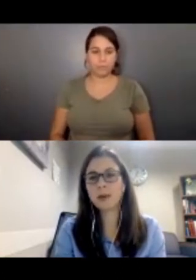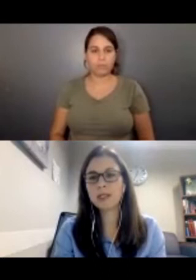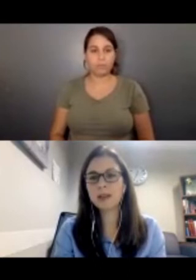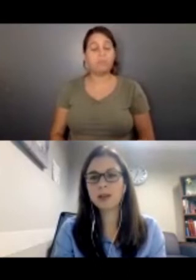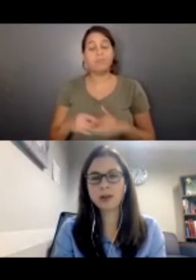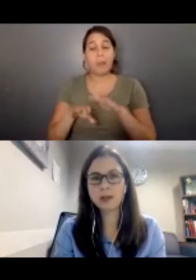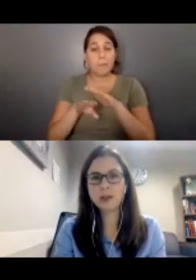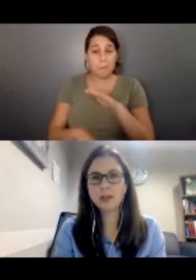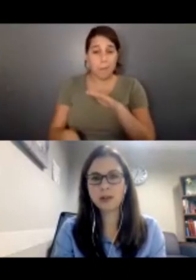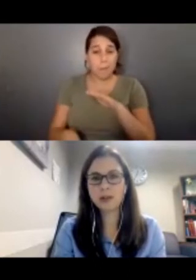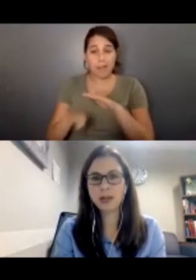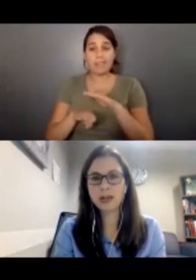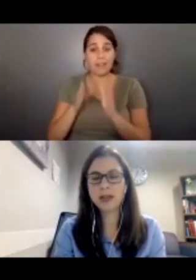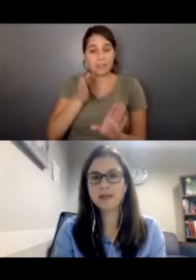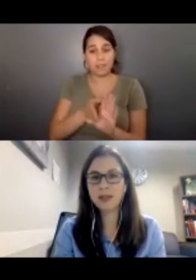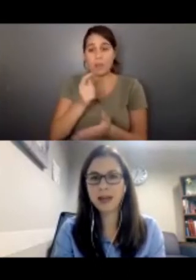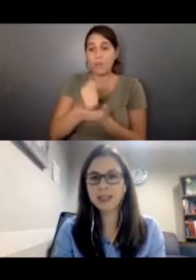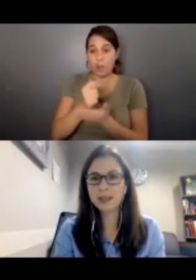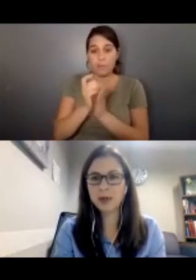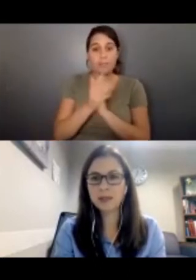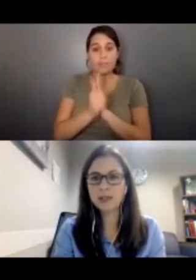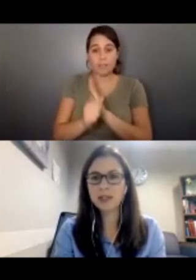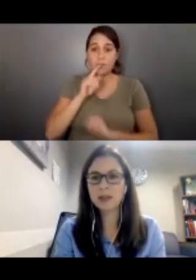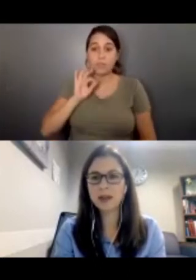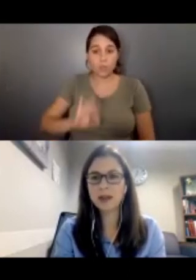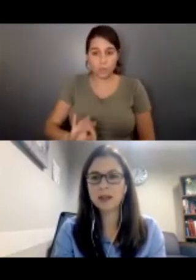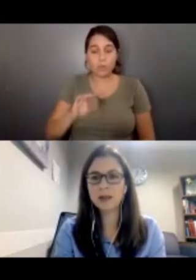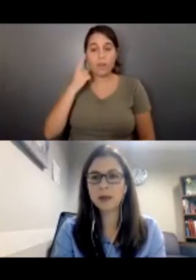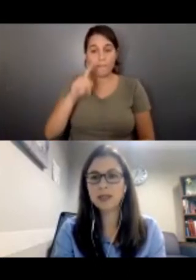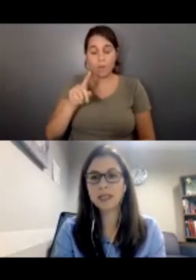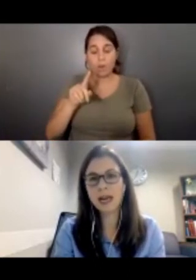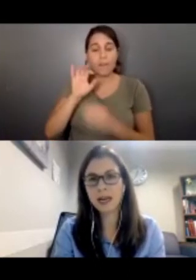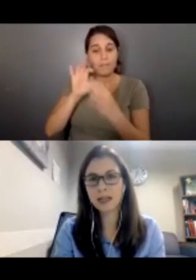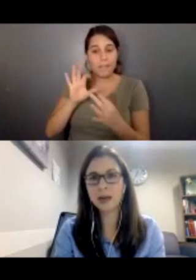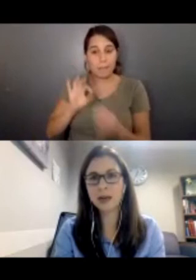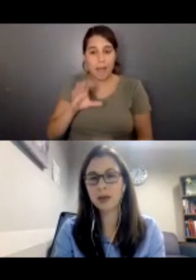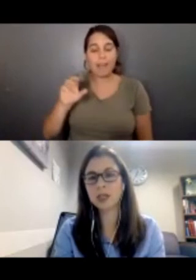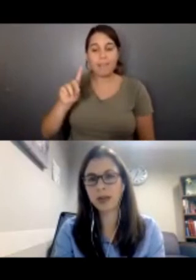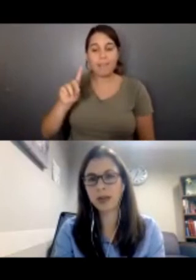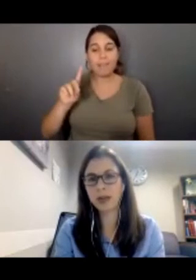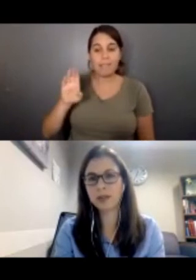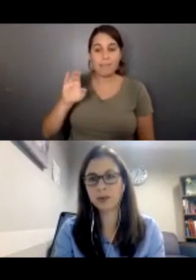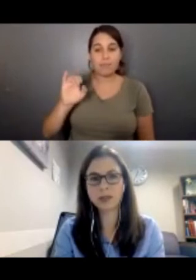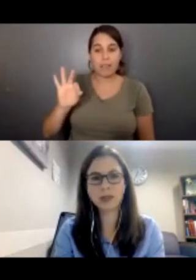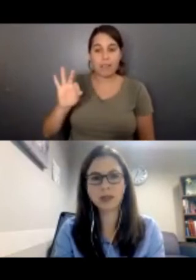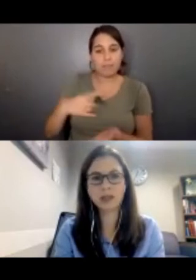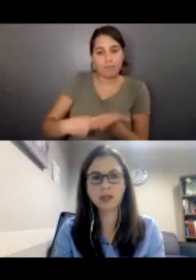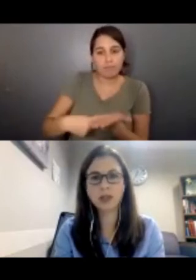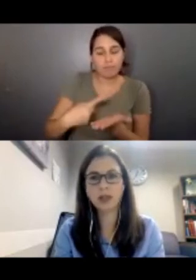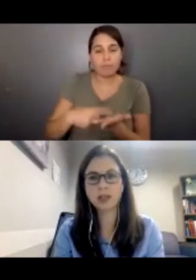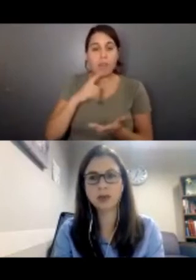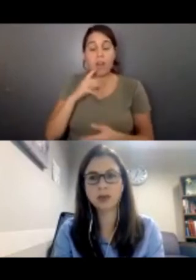psychotherapy skills are useful during feedback and debriefs to be able to tie the communication behaviors that we're